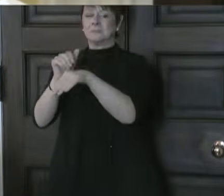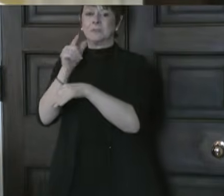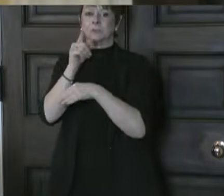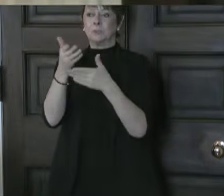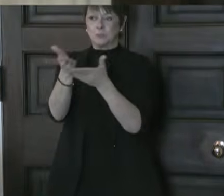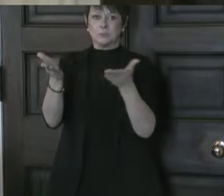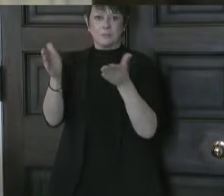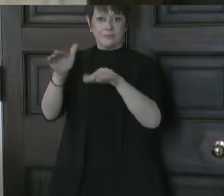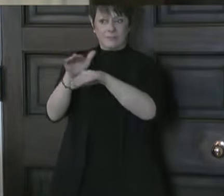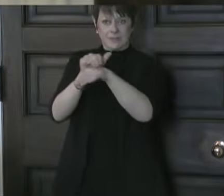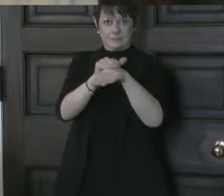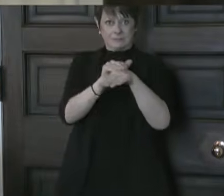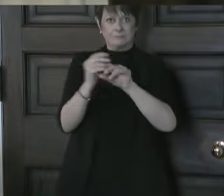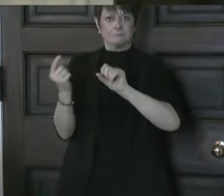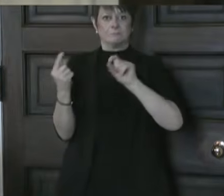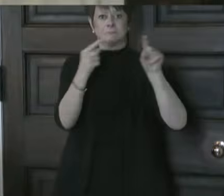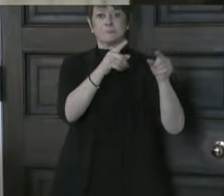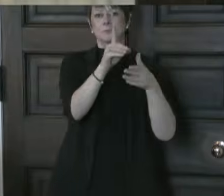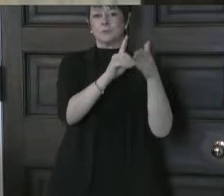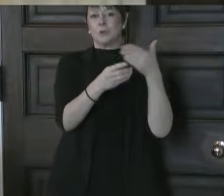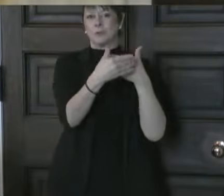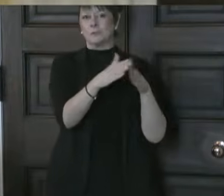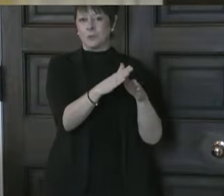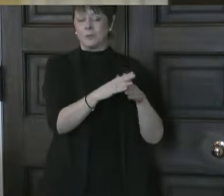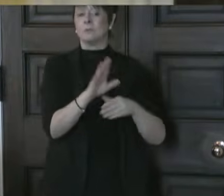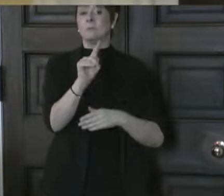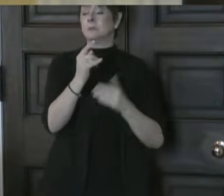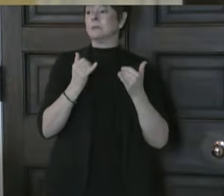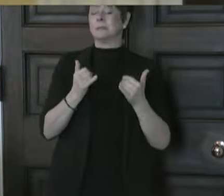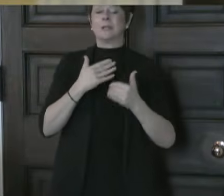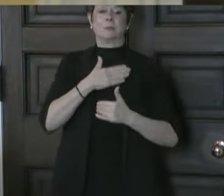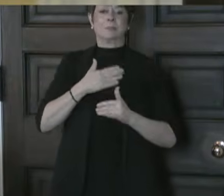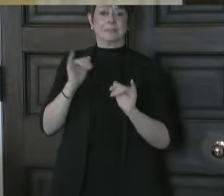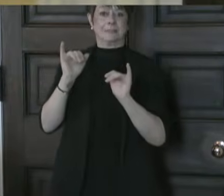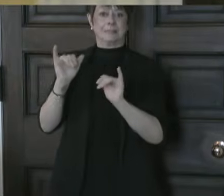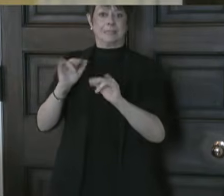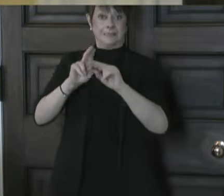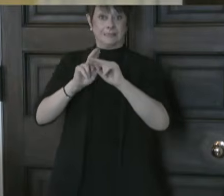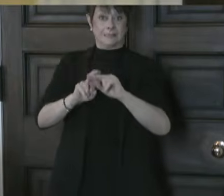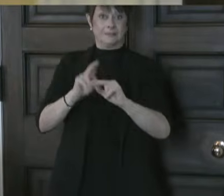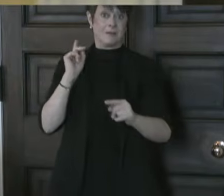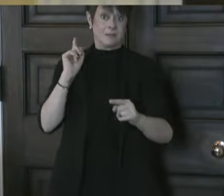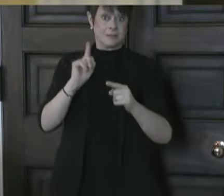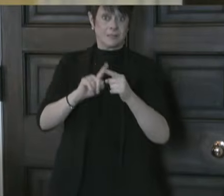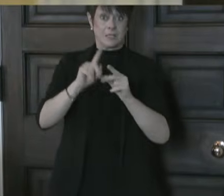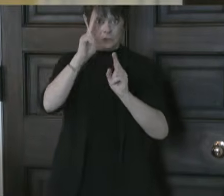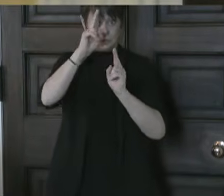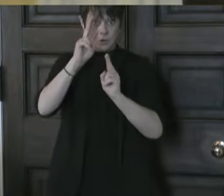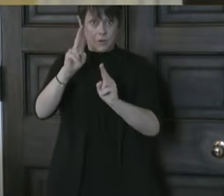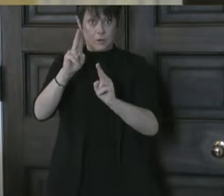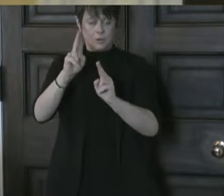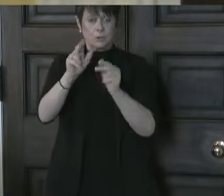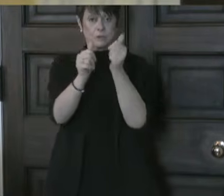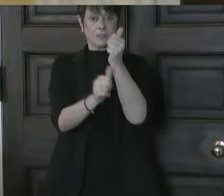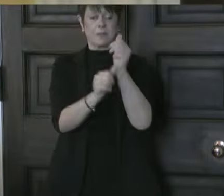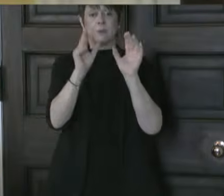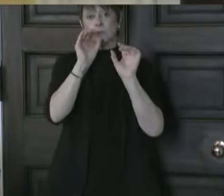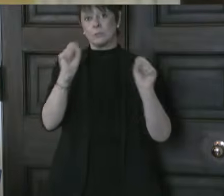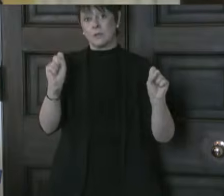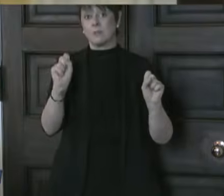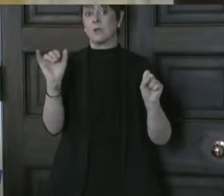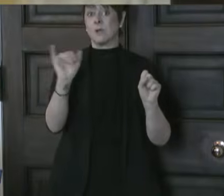reception in the drawing room. But first, we ask guests to remain in their seats until their honours, the Deputy Premier,